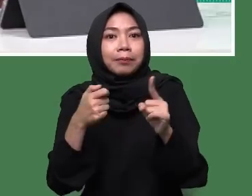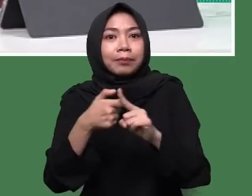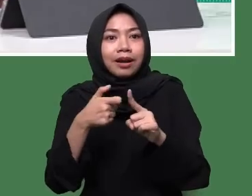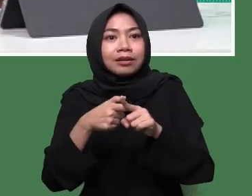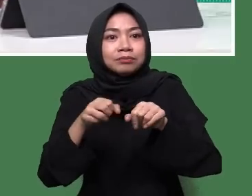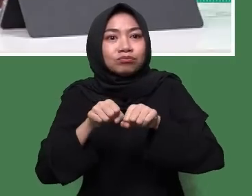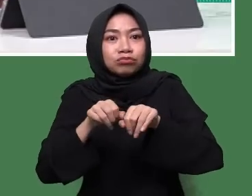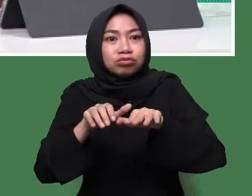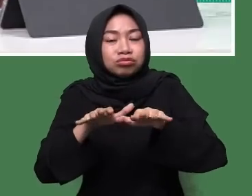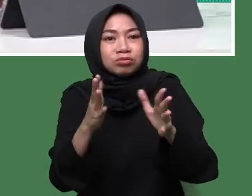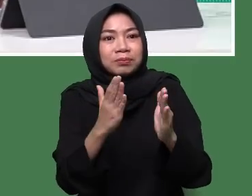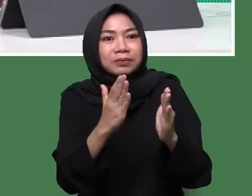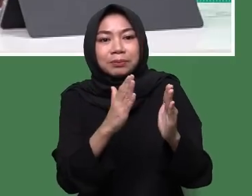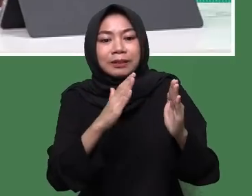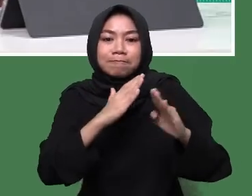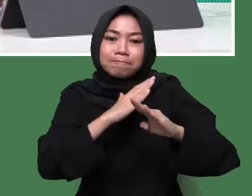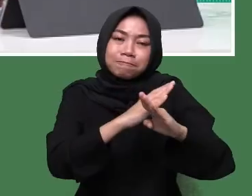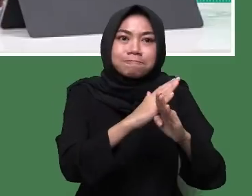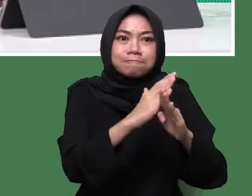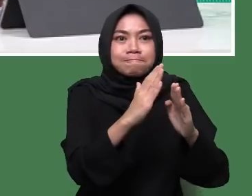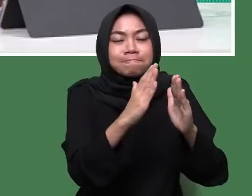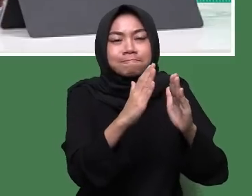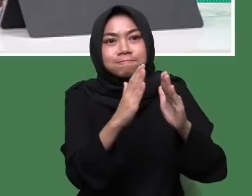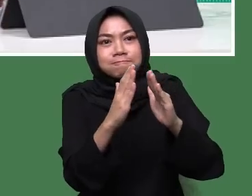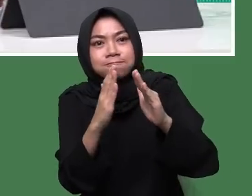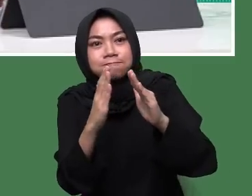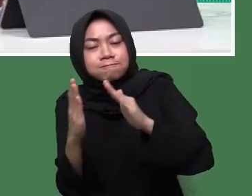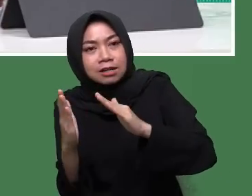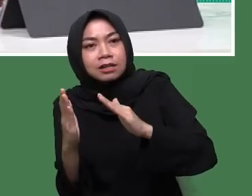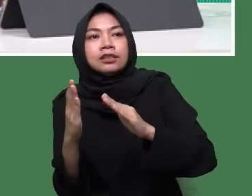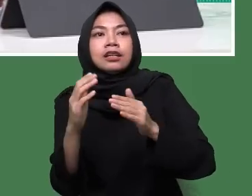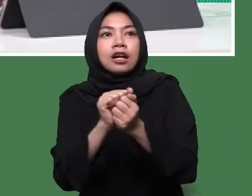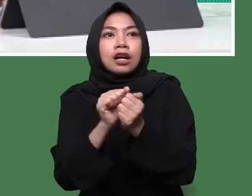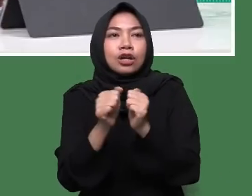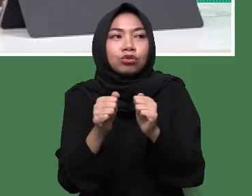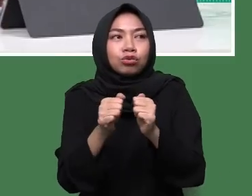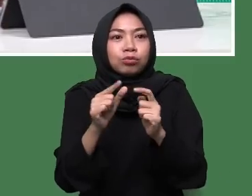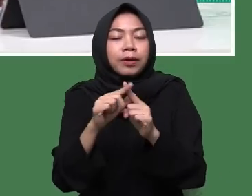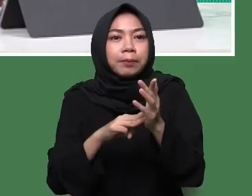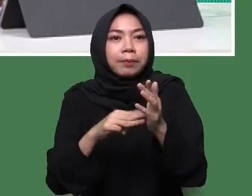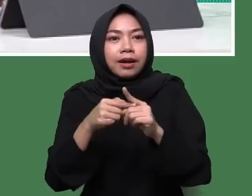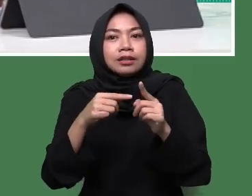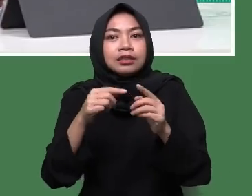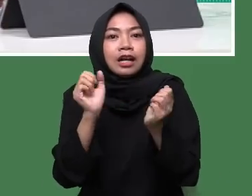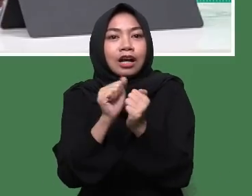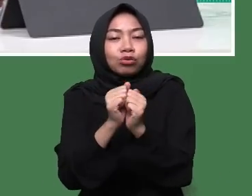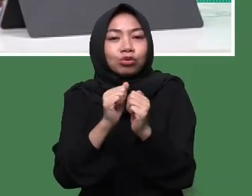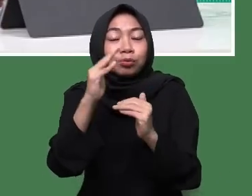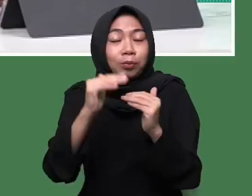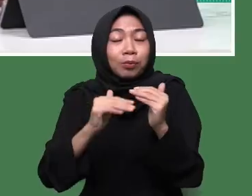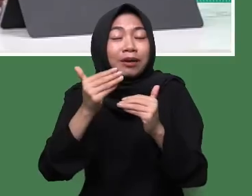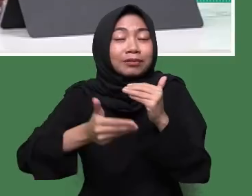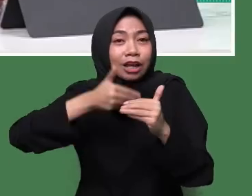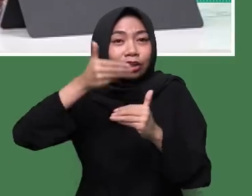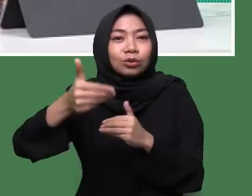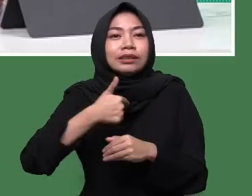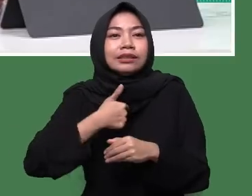halted. So hopefully that the number of the viruses circulating will be reduced, and hopefully later on that